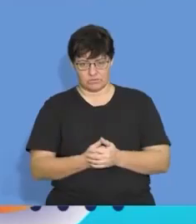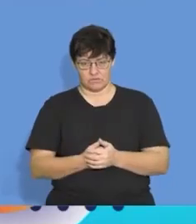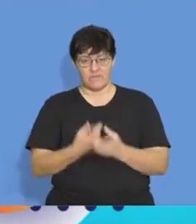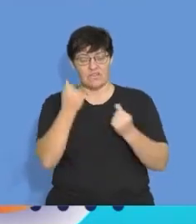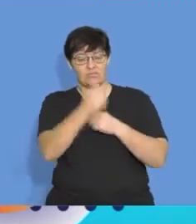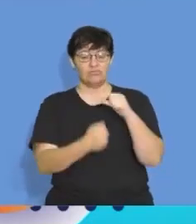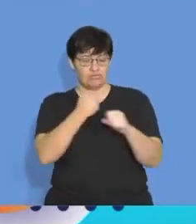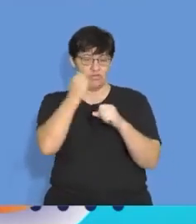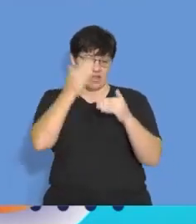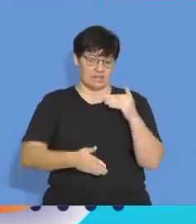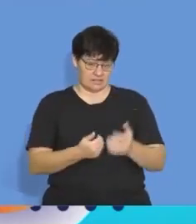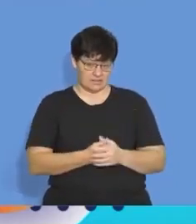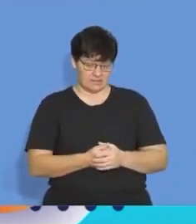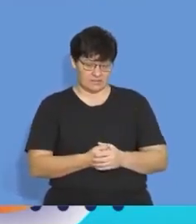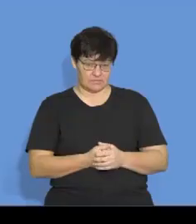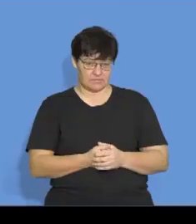your financial year.